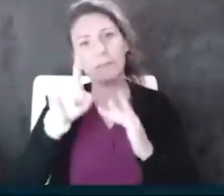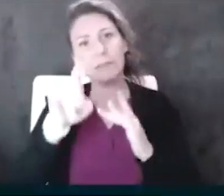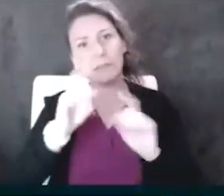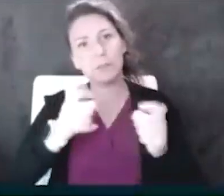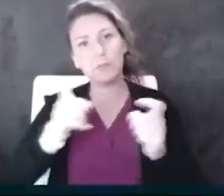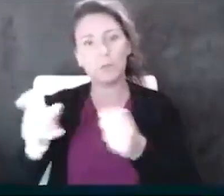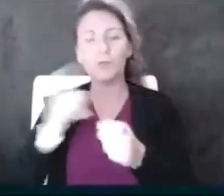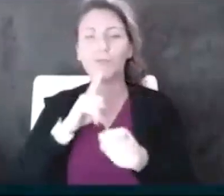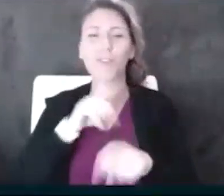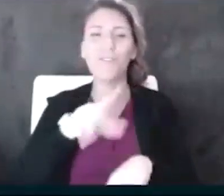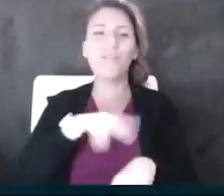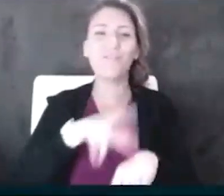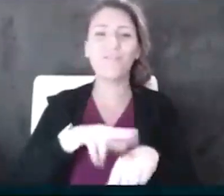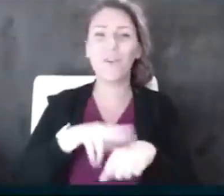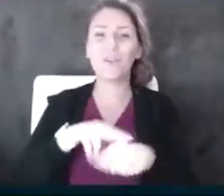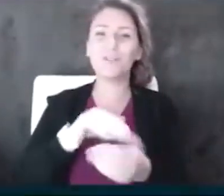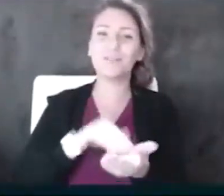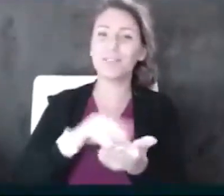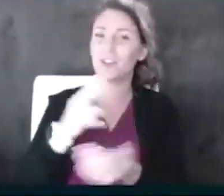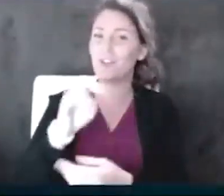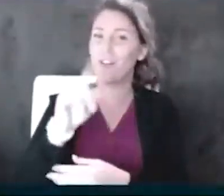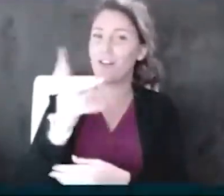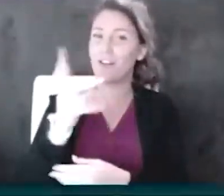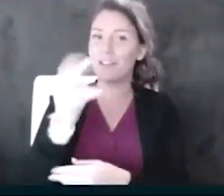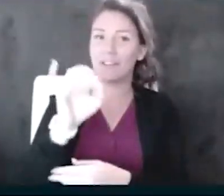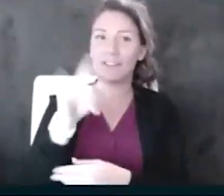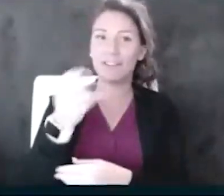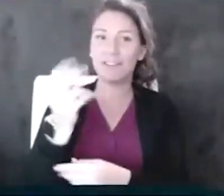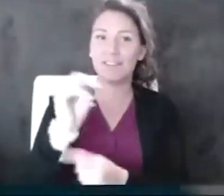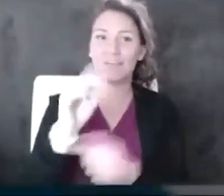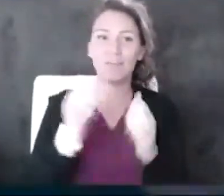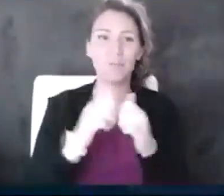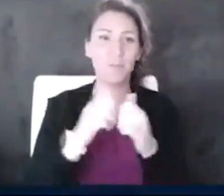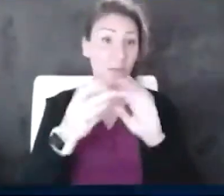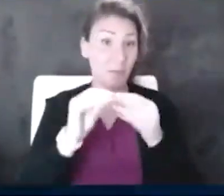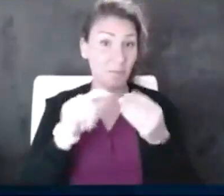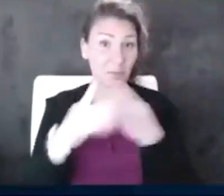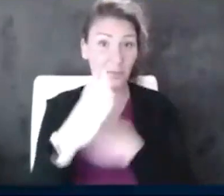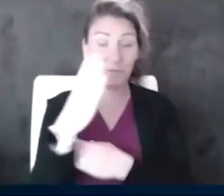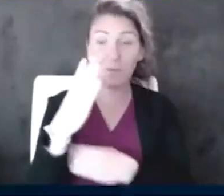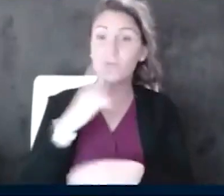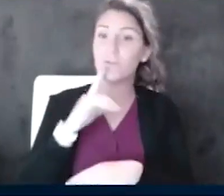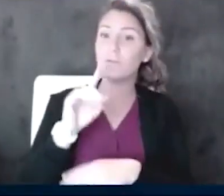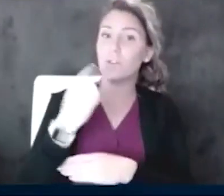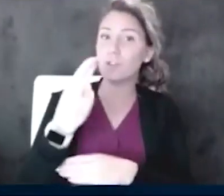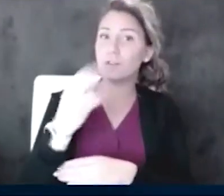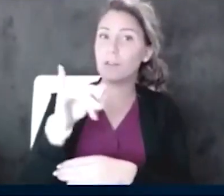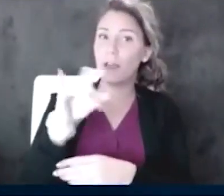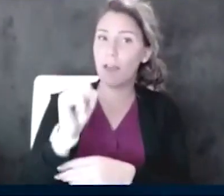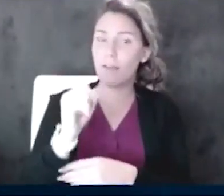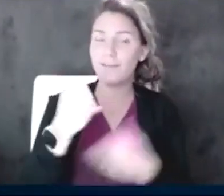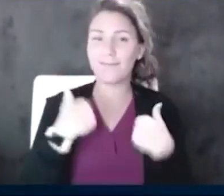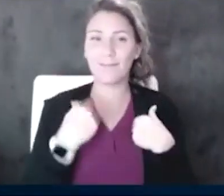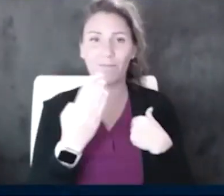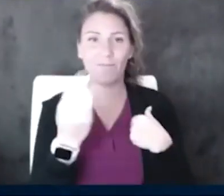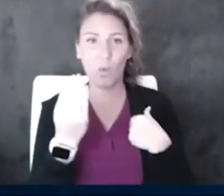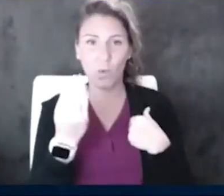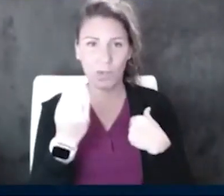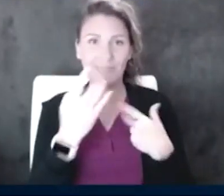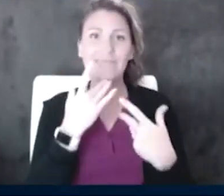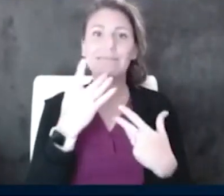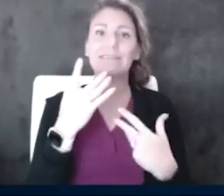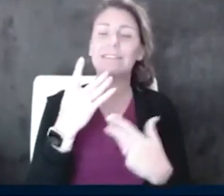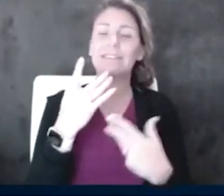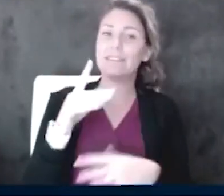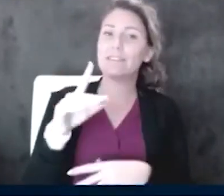with our numbers. Good morning to you. Hi, how are you? Hi. So first of all, start off with Hayes. They have 14, 12 are active, 2 in that recovery